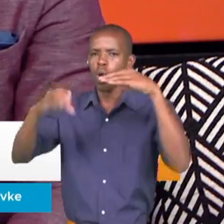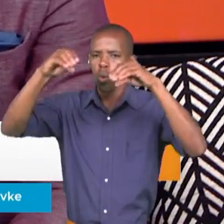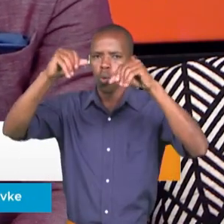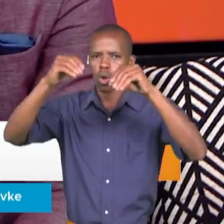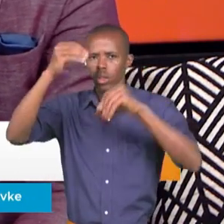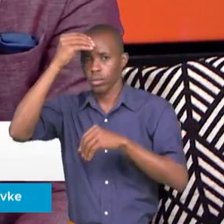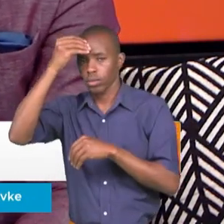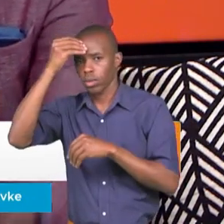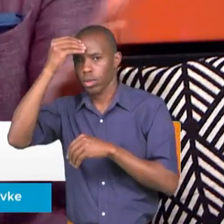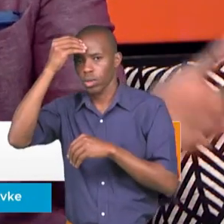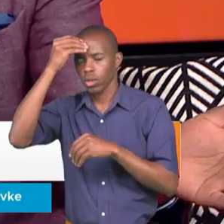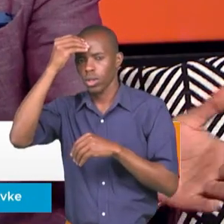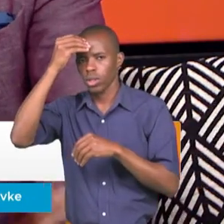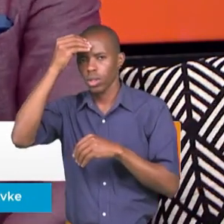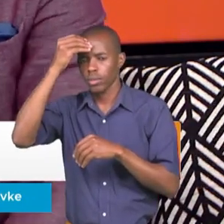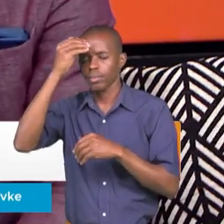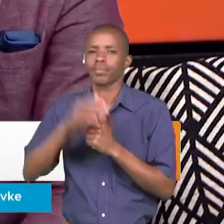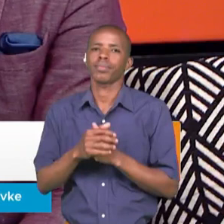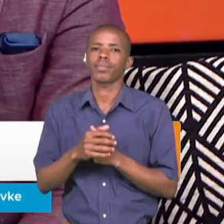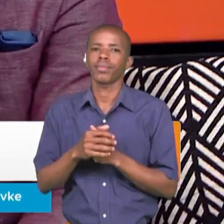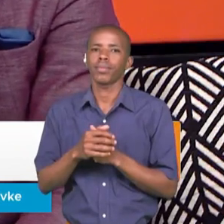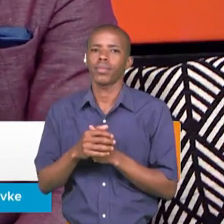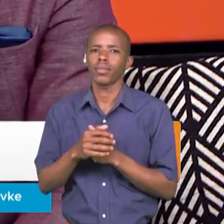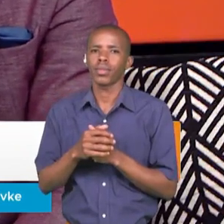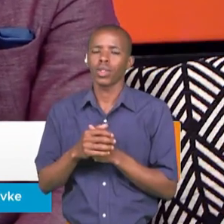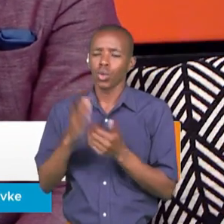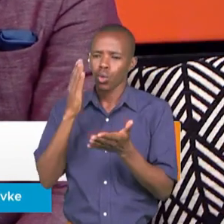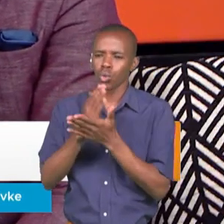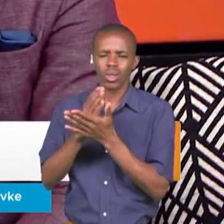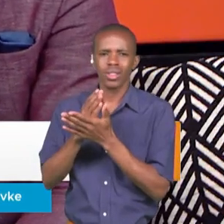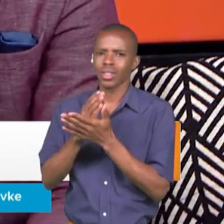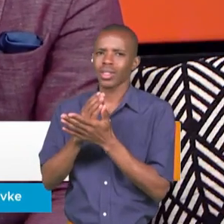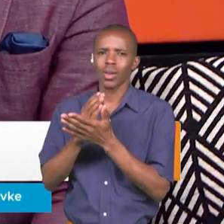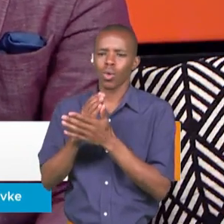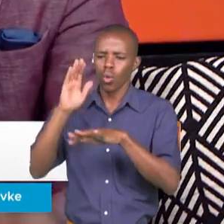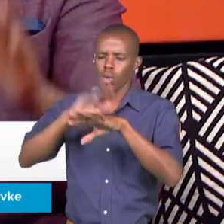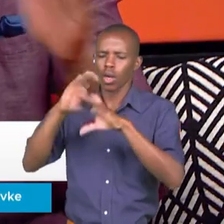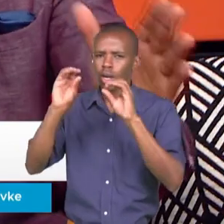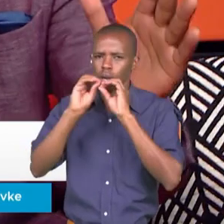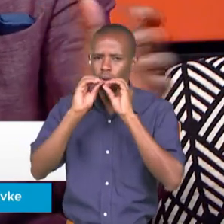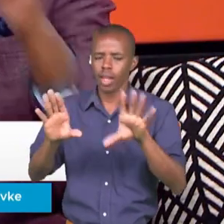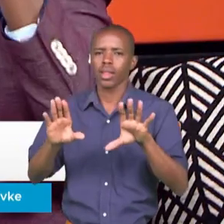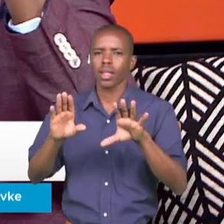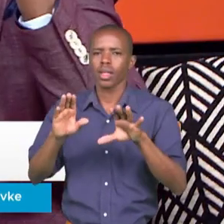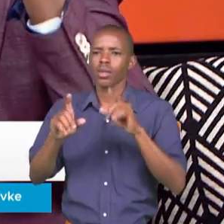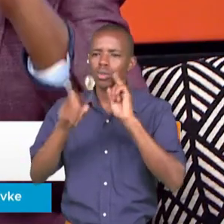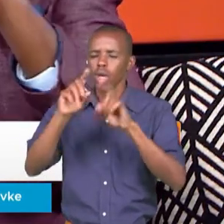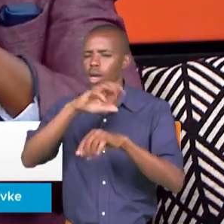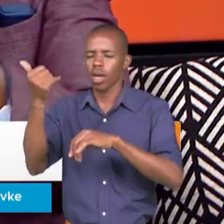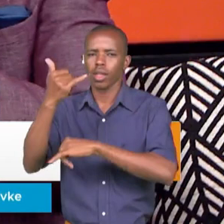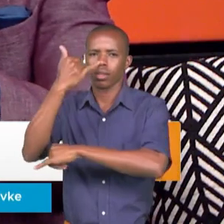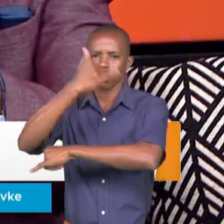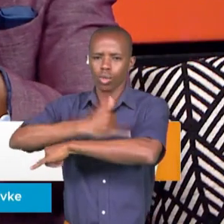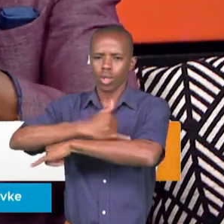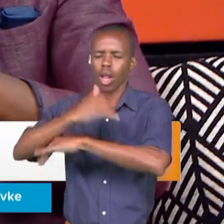education, very conspicuous out here. It's crazy because now, as much as we're talking about even other institutions, look at